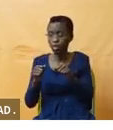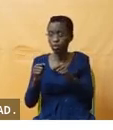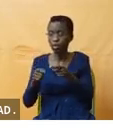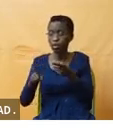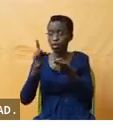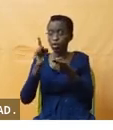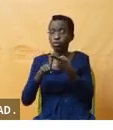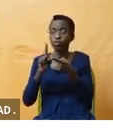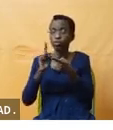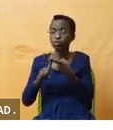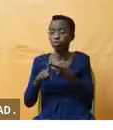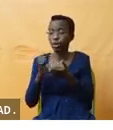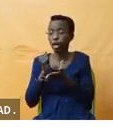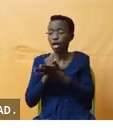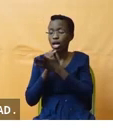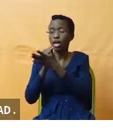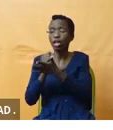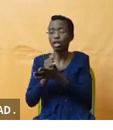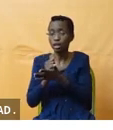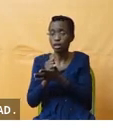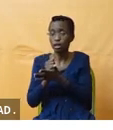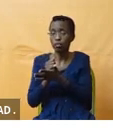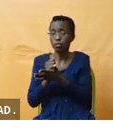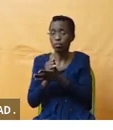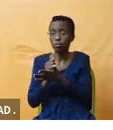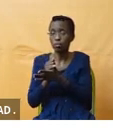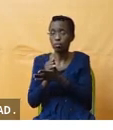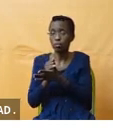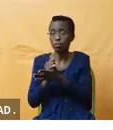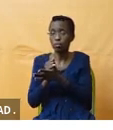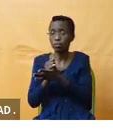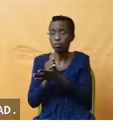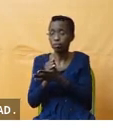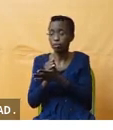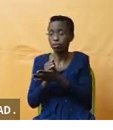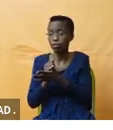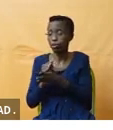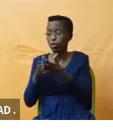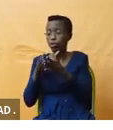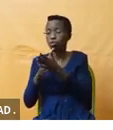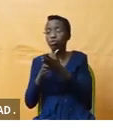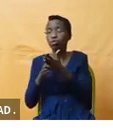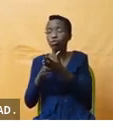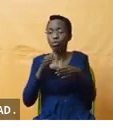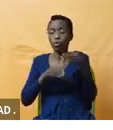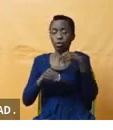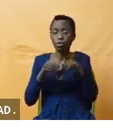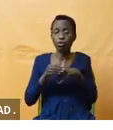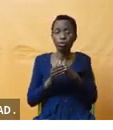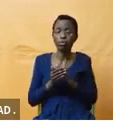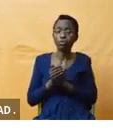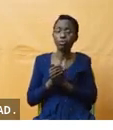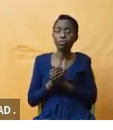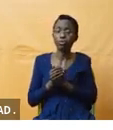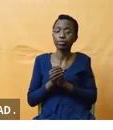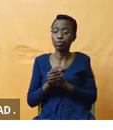interaction, which gives a platform for corruption. So these are some of the ways that we can,